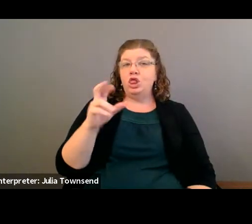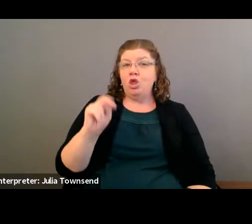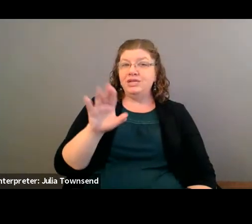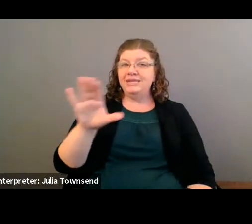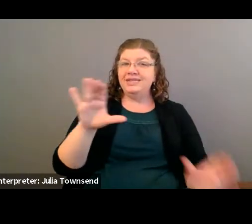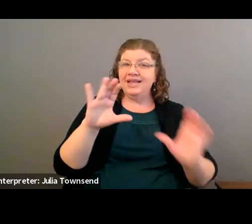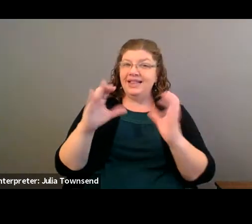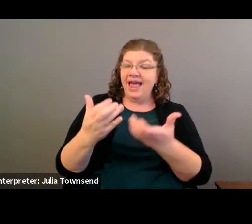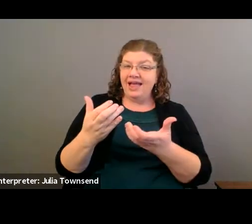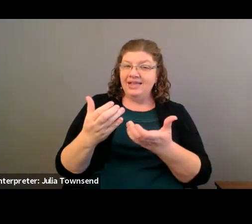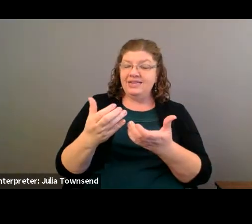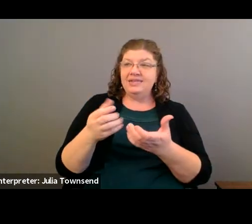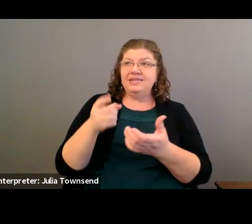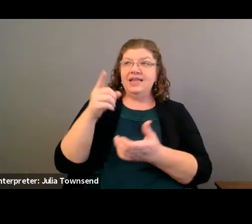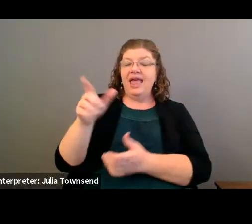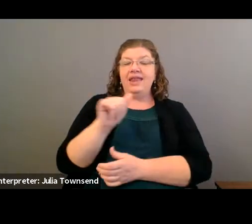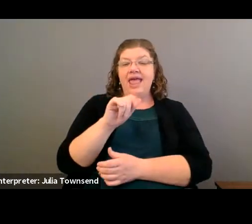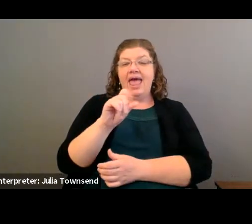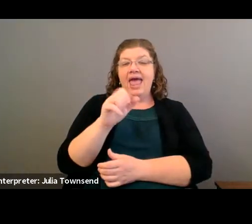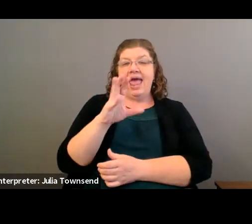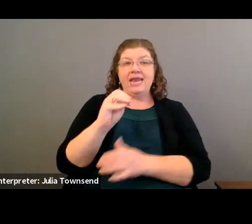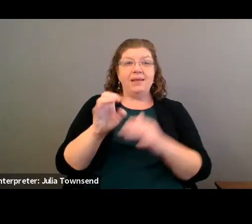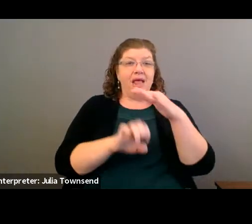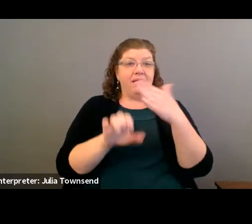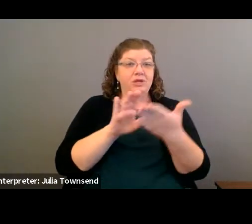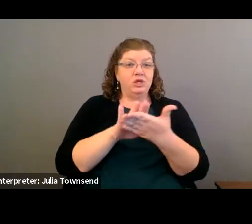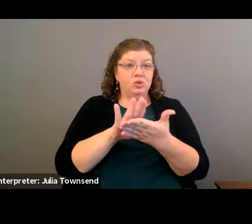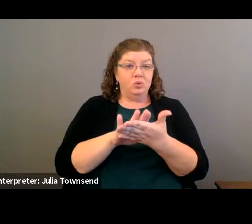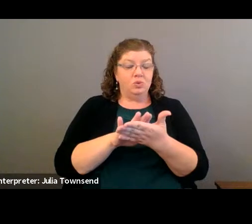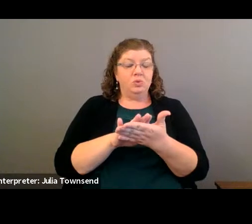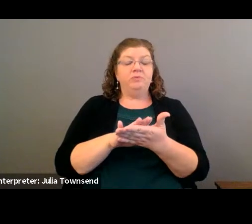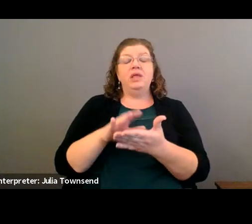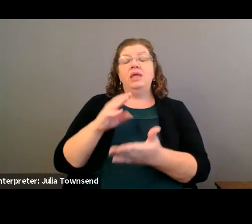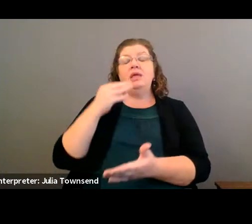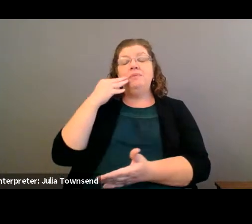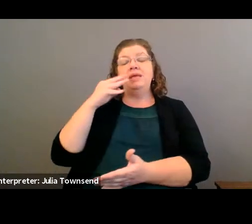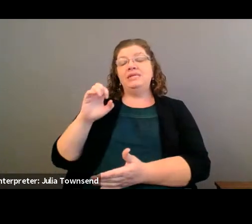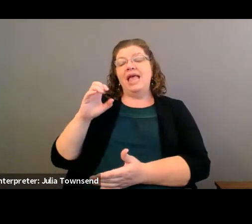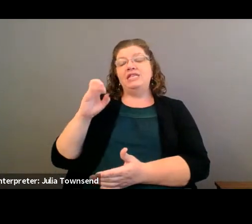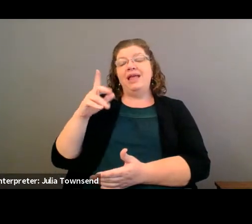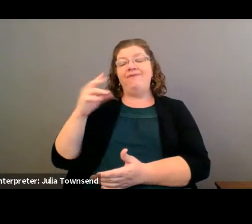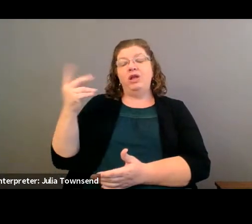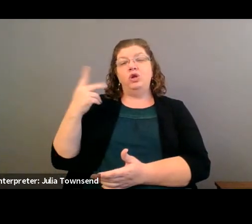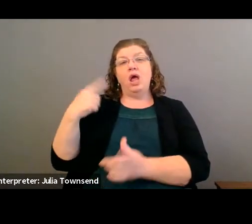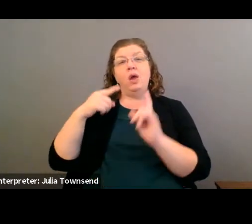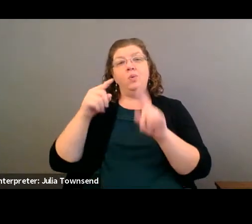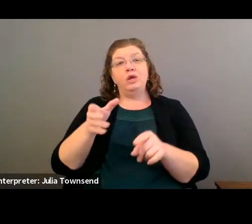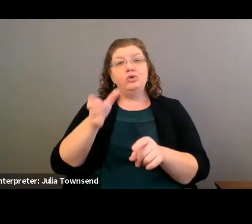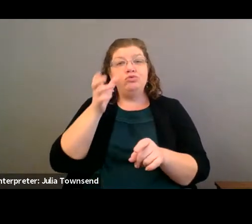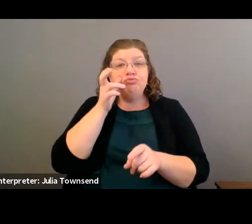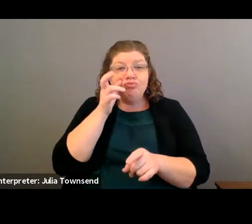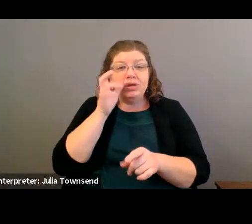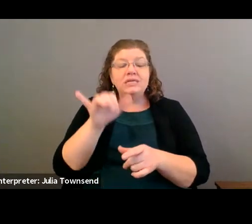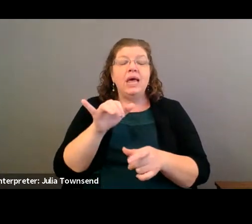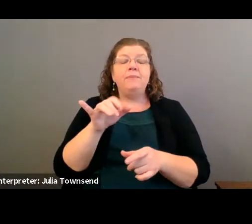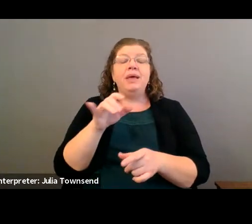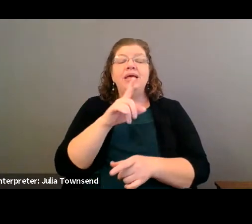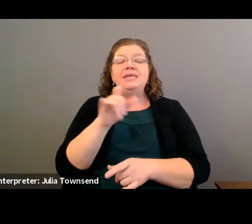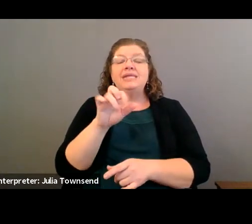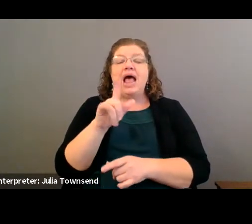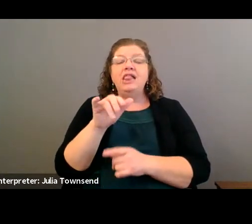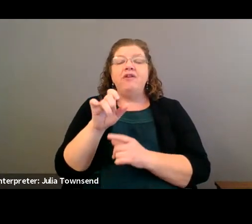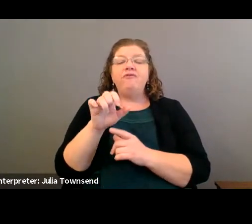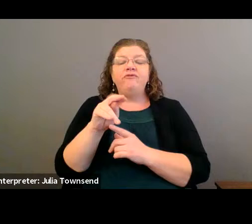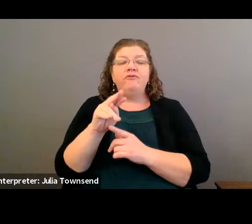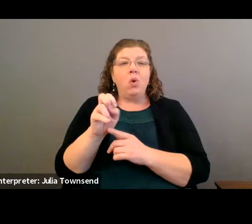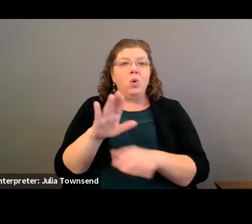at Adams Elementary. Miss Escobedo and we were invited to go listen to some xylophone, and we did. It was